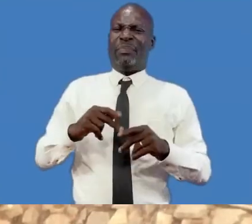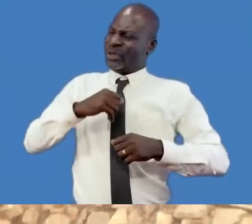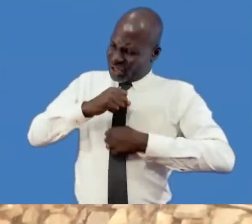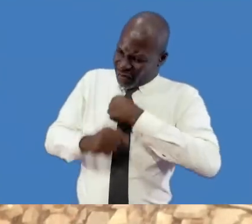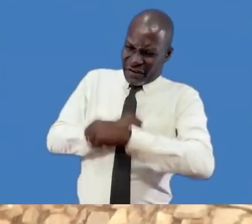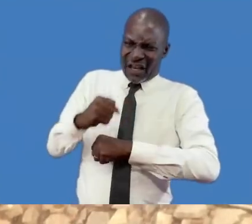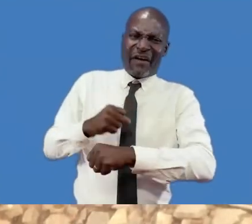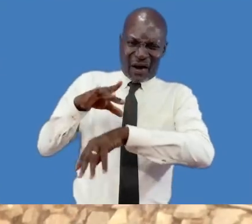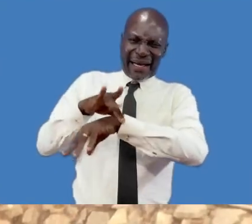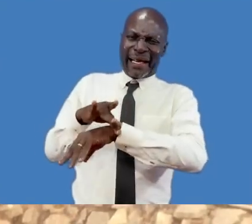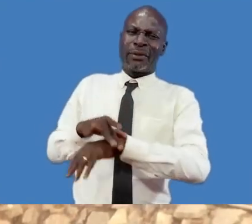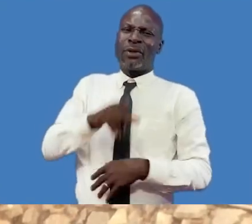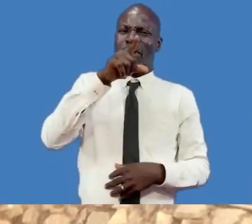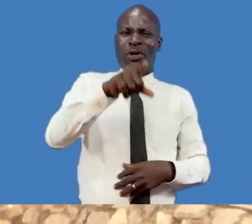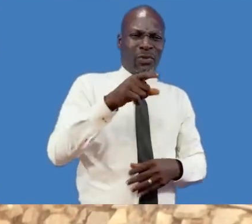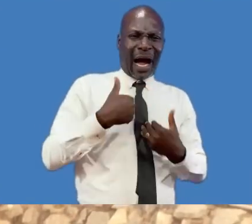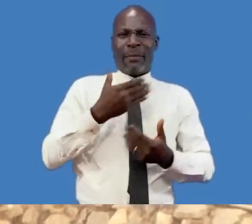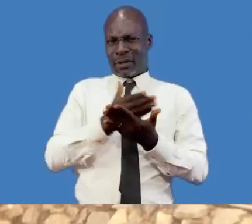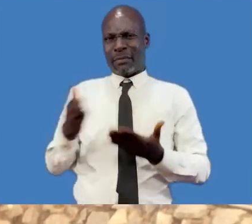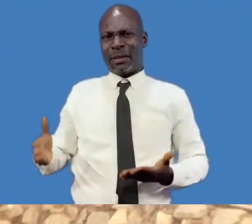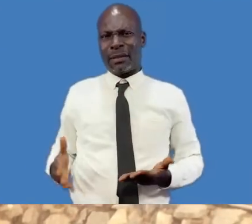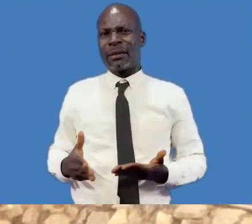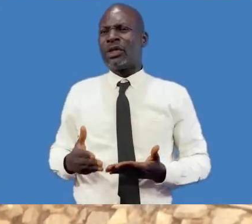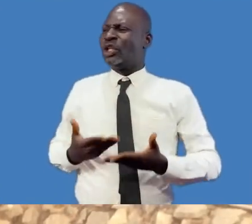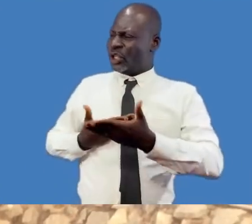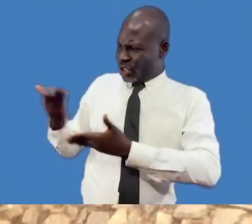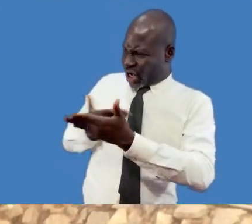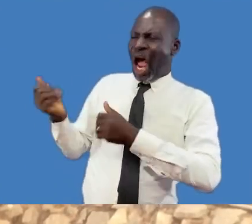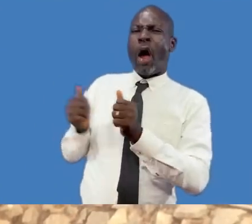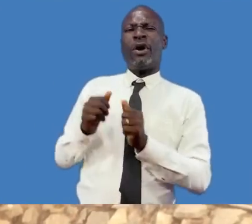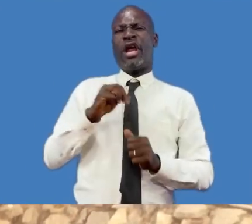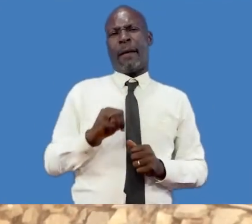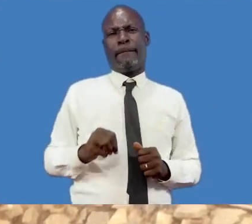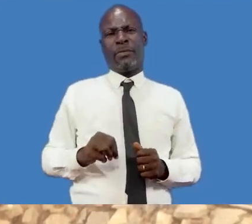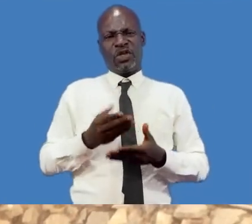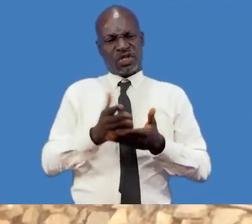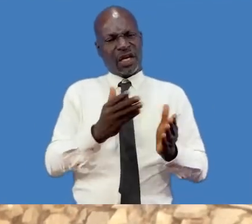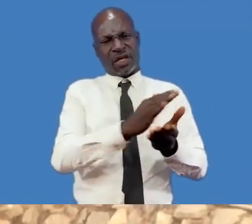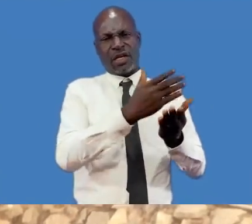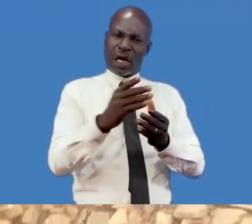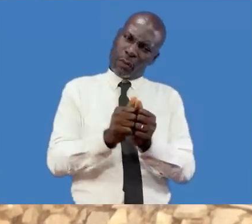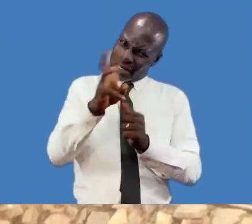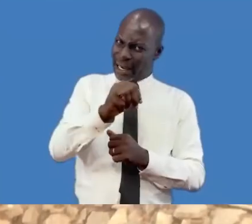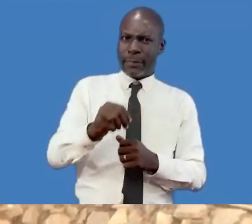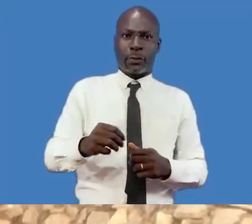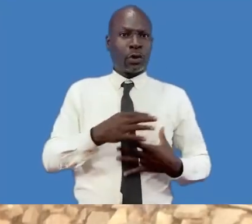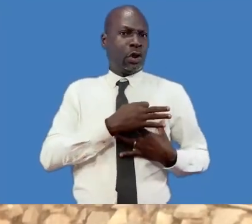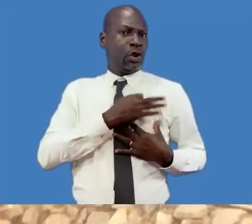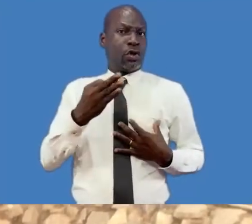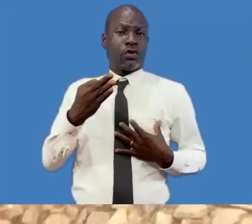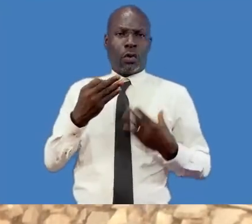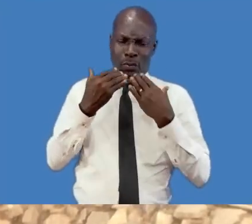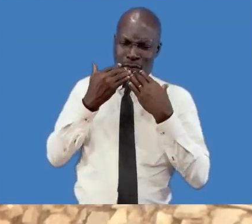e wasase so no so onya bibi na sa woni sa wonipa no echa da bia ne kra e da